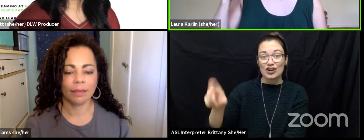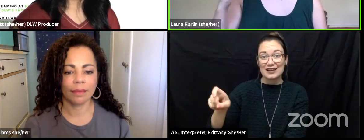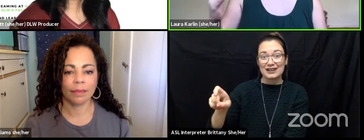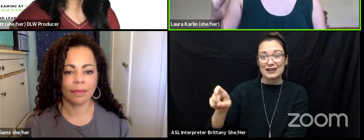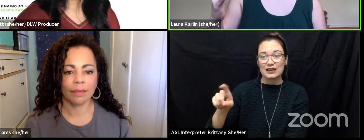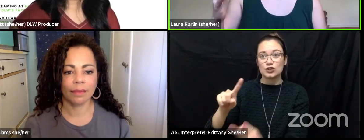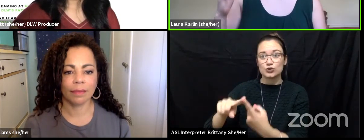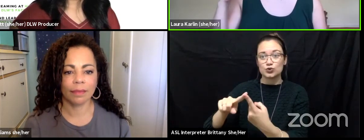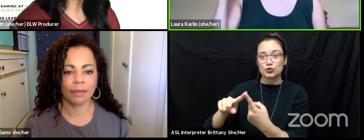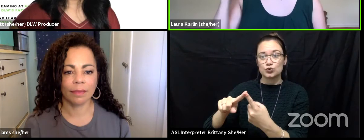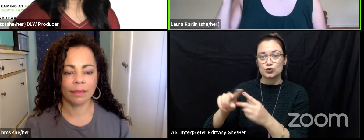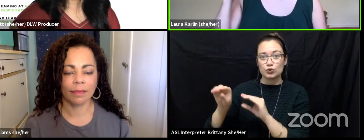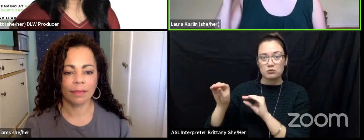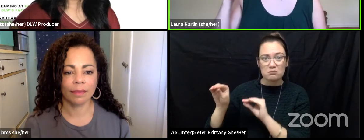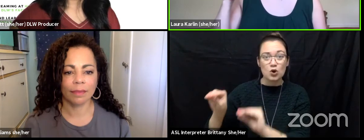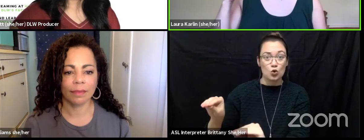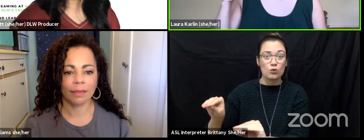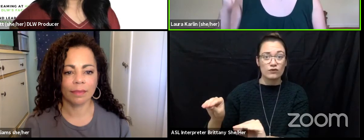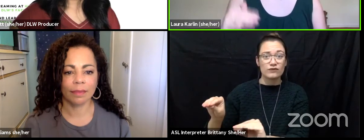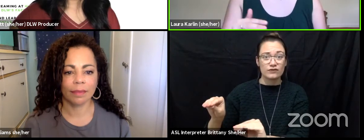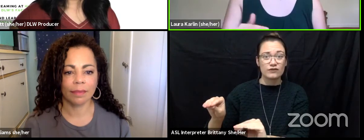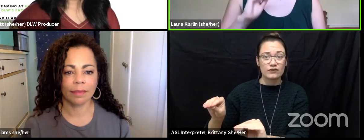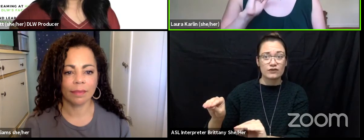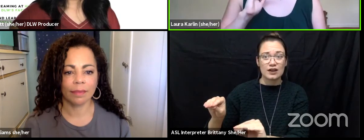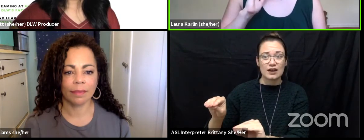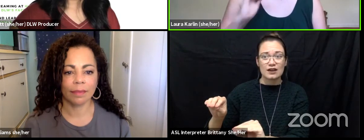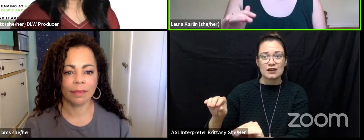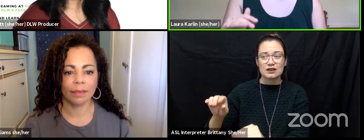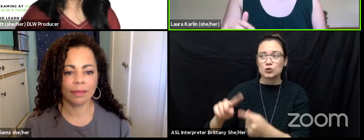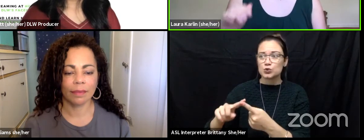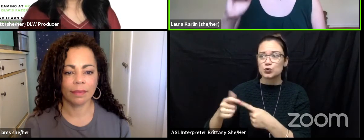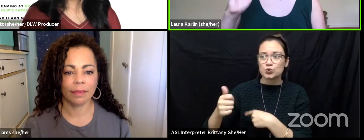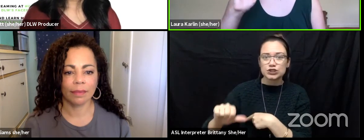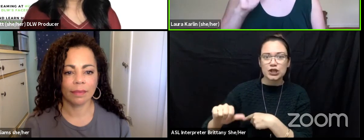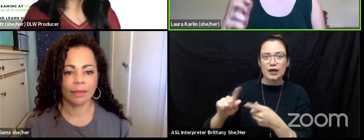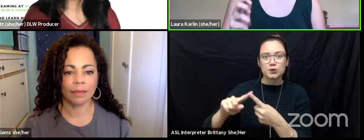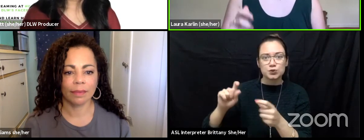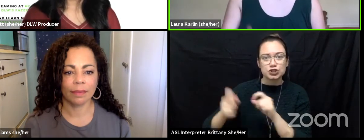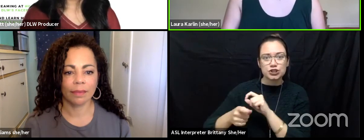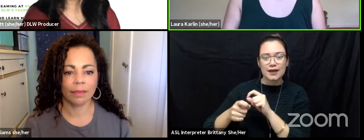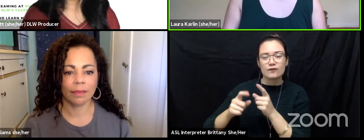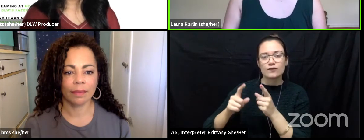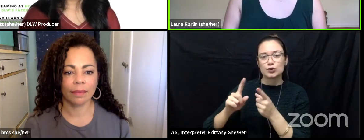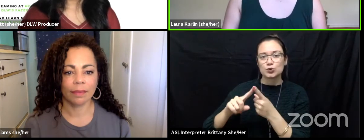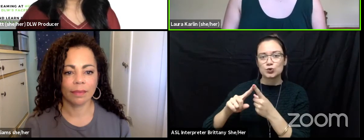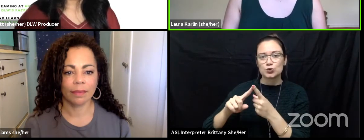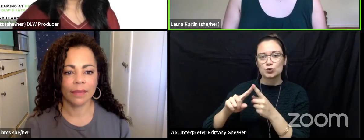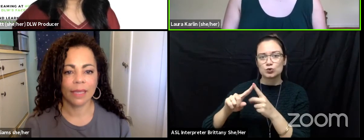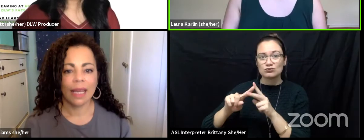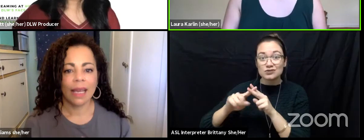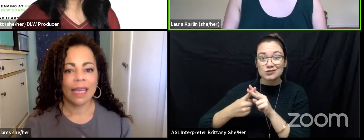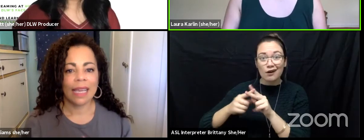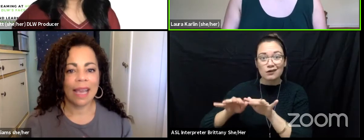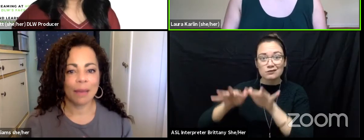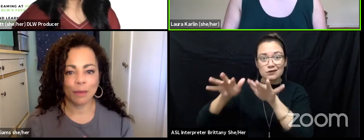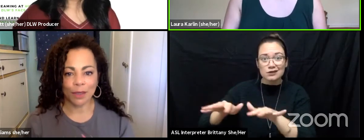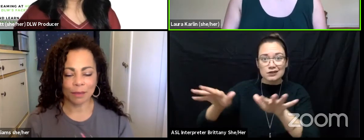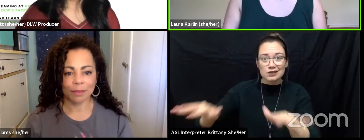to move, to reject, to shift, to cause this ripple effect.